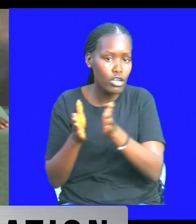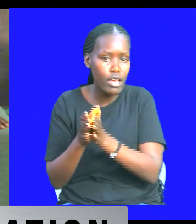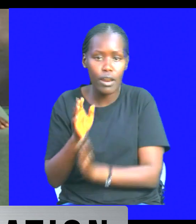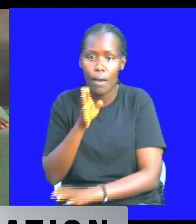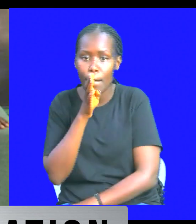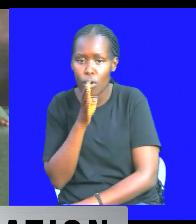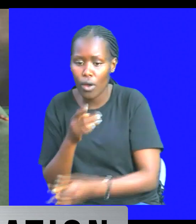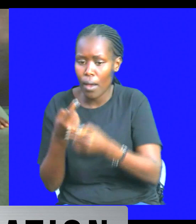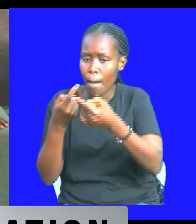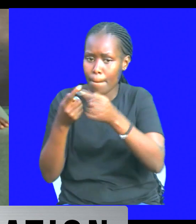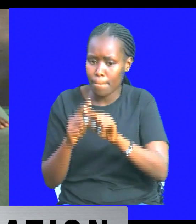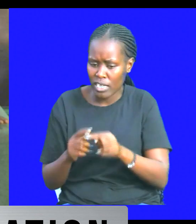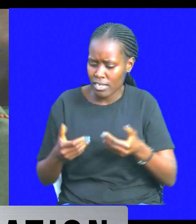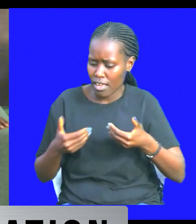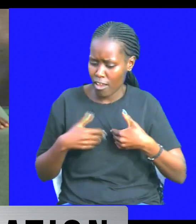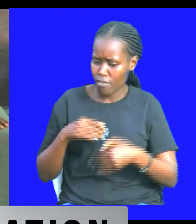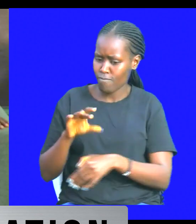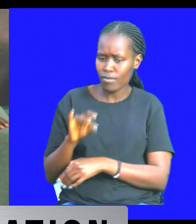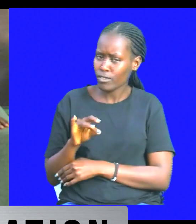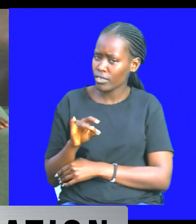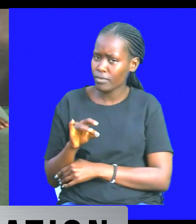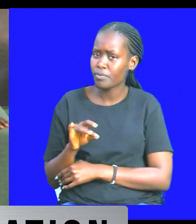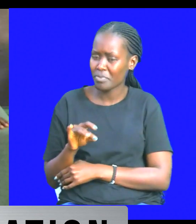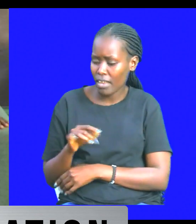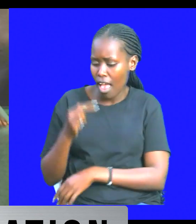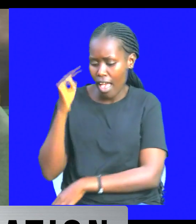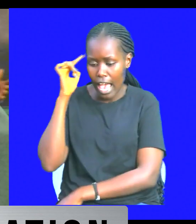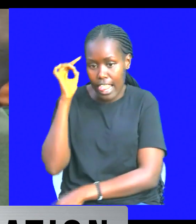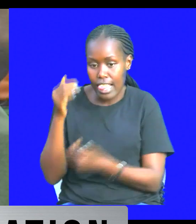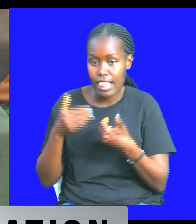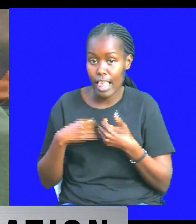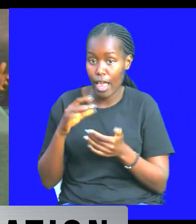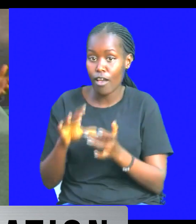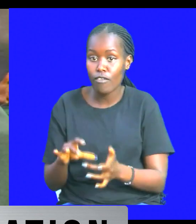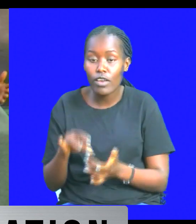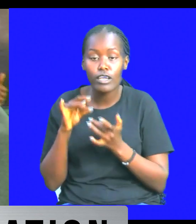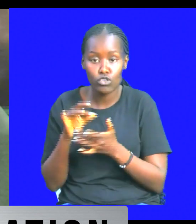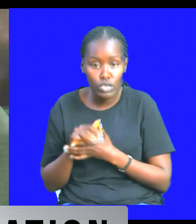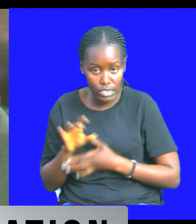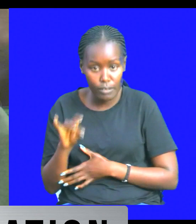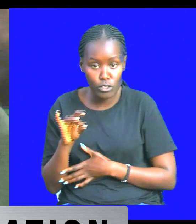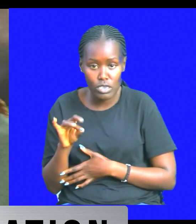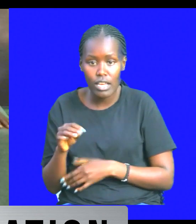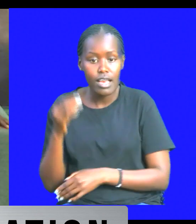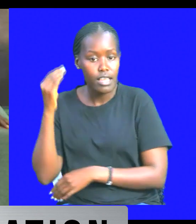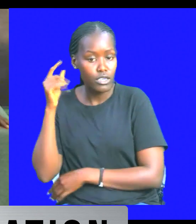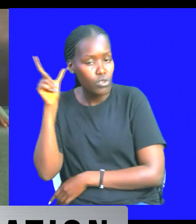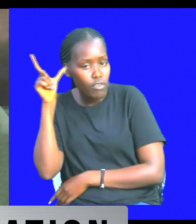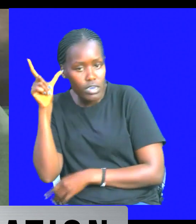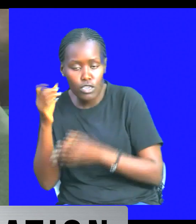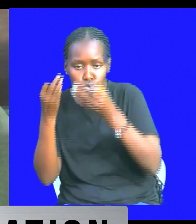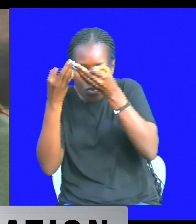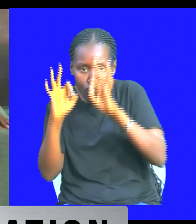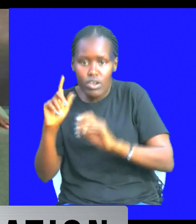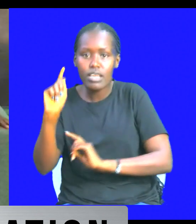But really, do they have a choice? I think they do, Jonah, and they should have listened to Free Kenya when we tell them, Jonah, that they need to